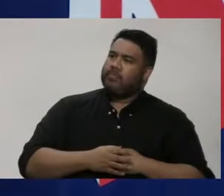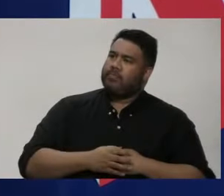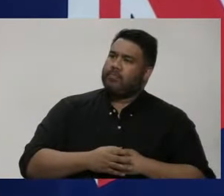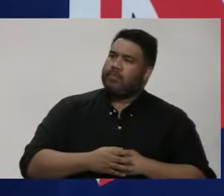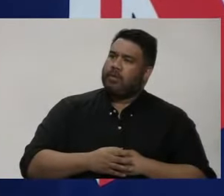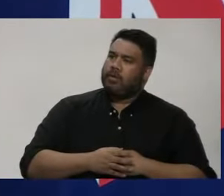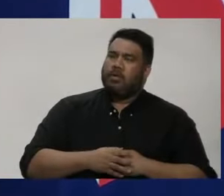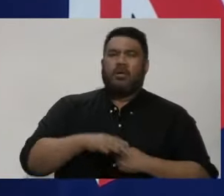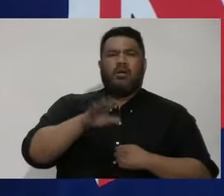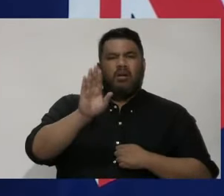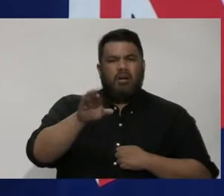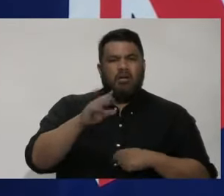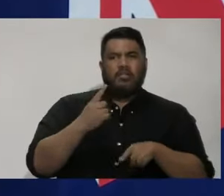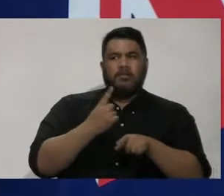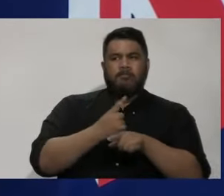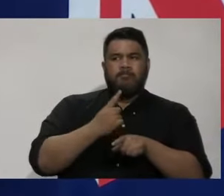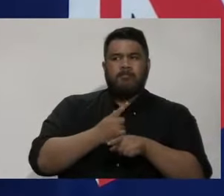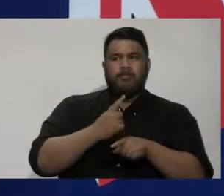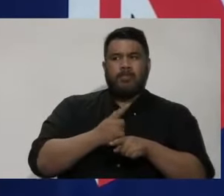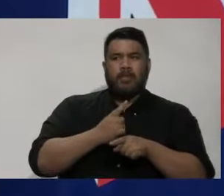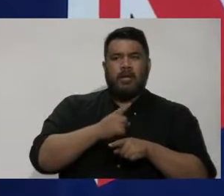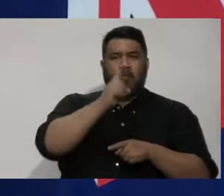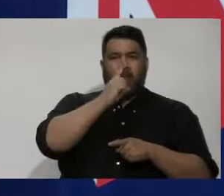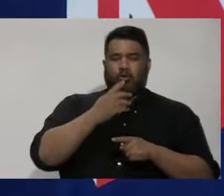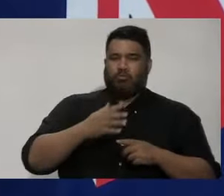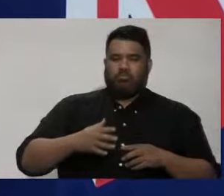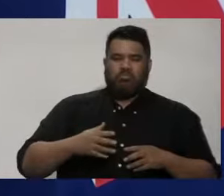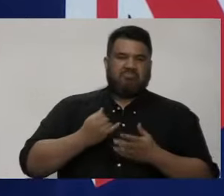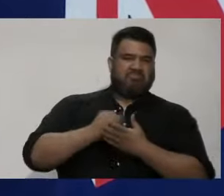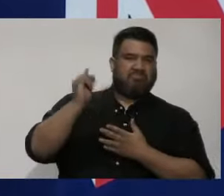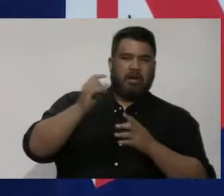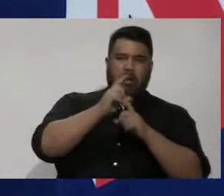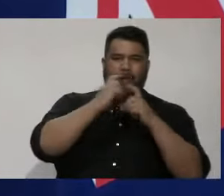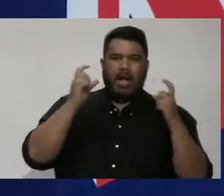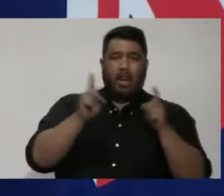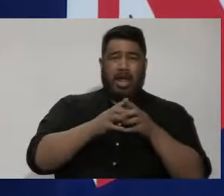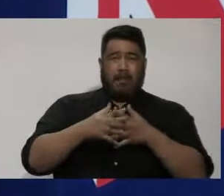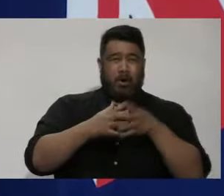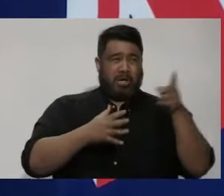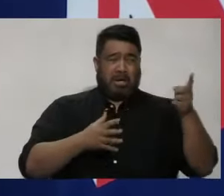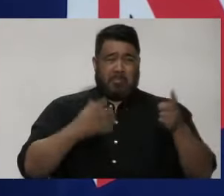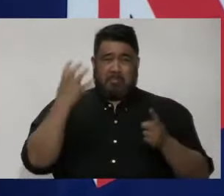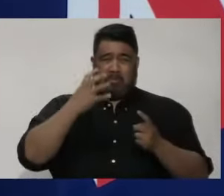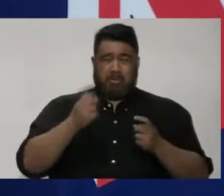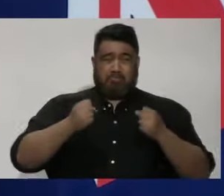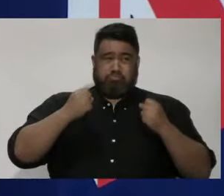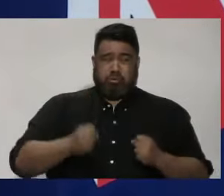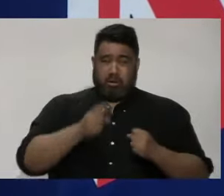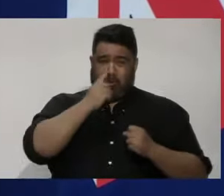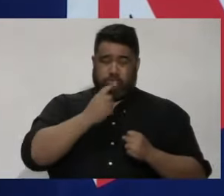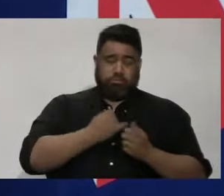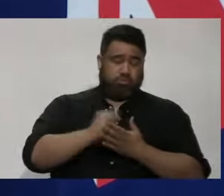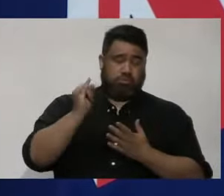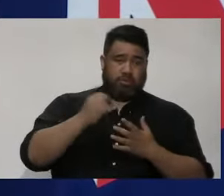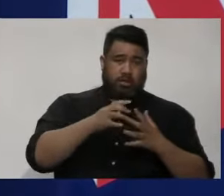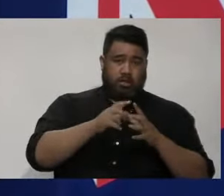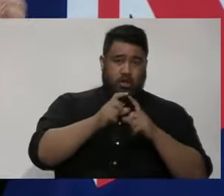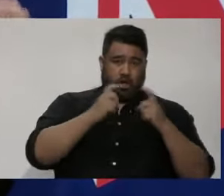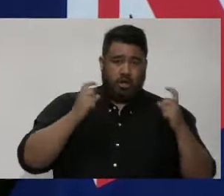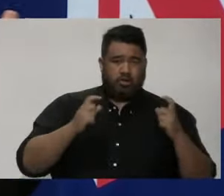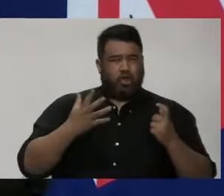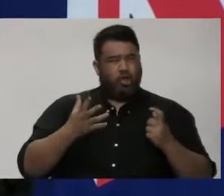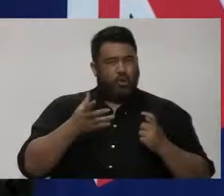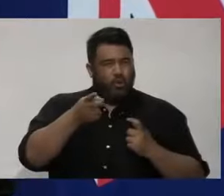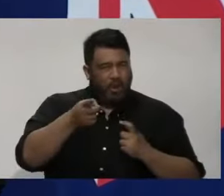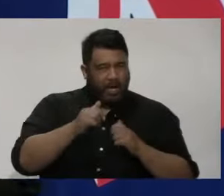the USA for people not wanting to wear them? Yeah. To be fair, I didn't consider, so the line call for us was level 3 and